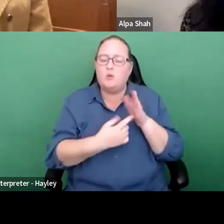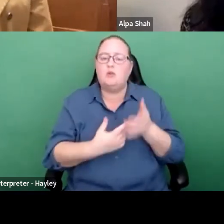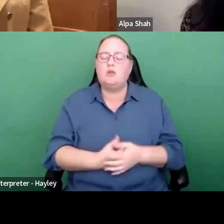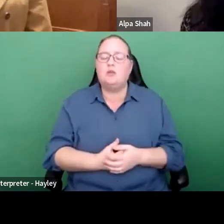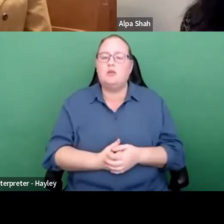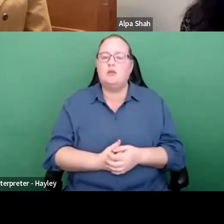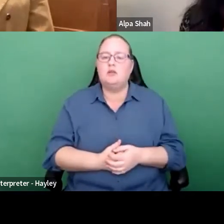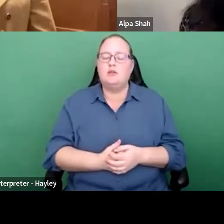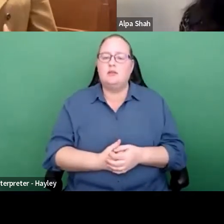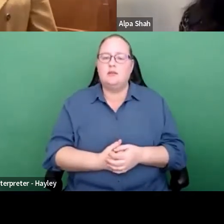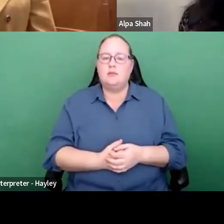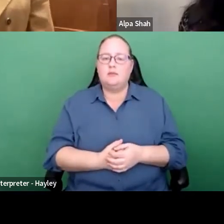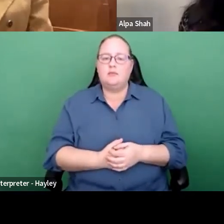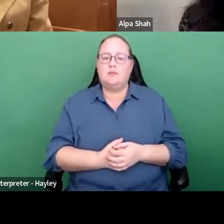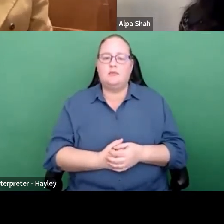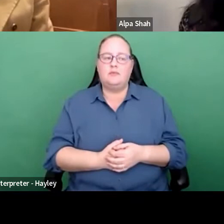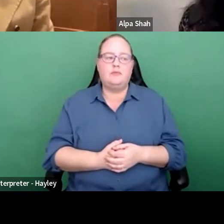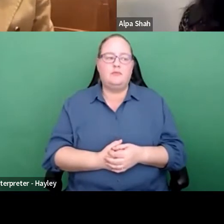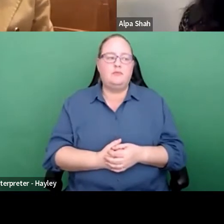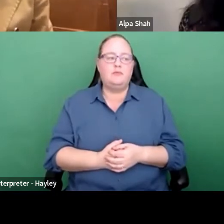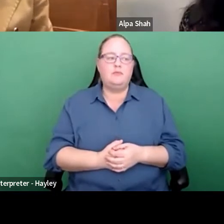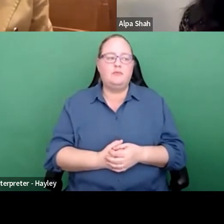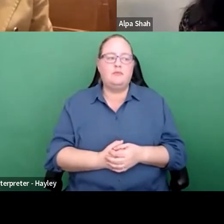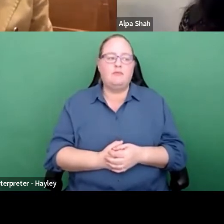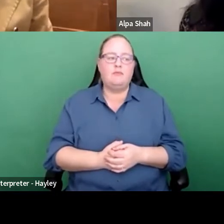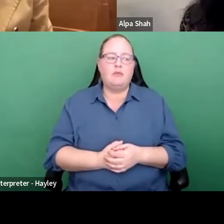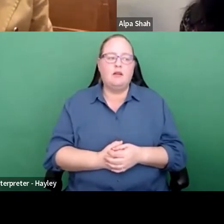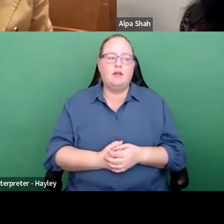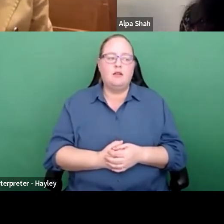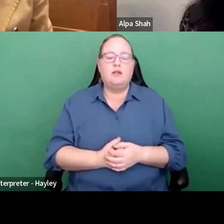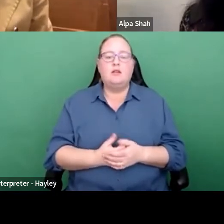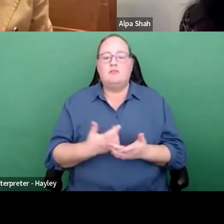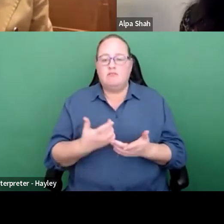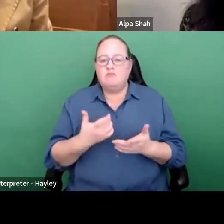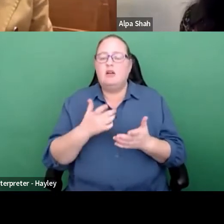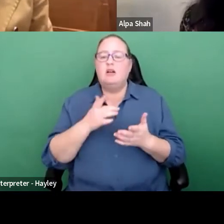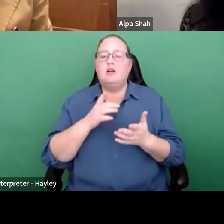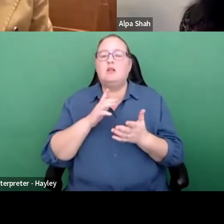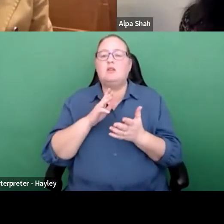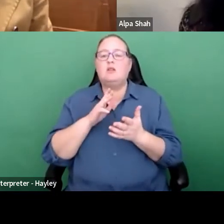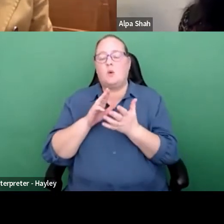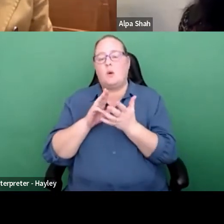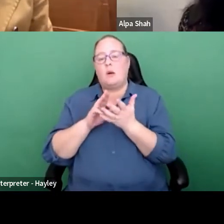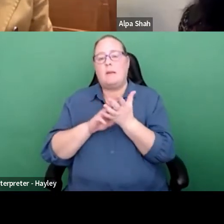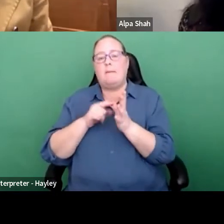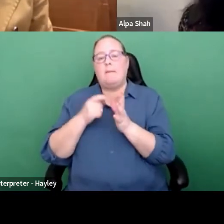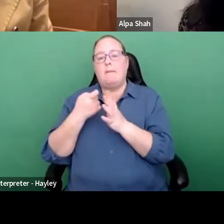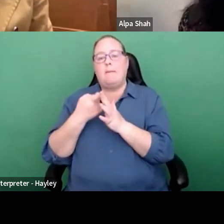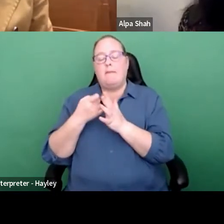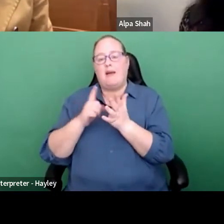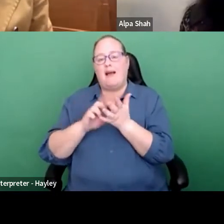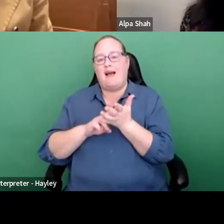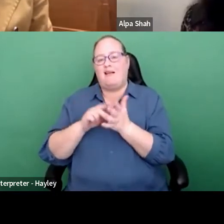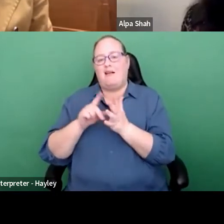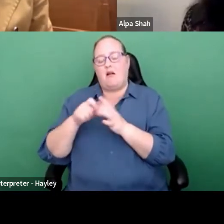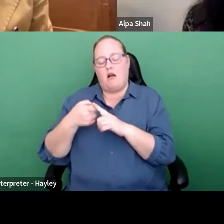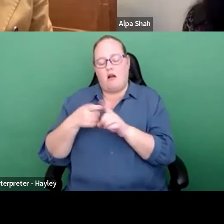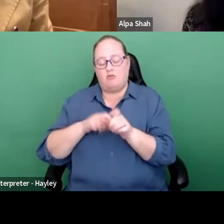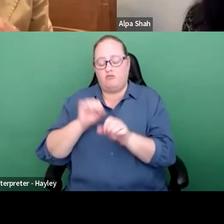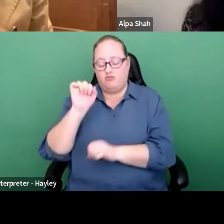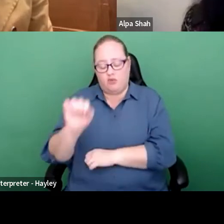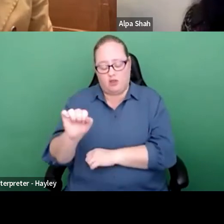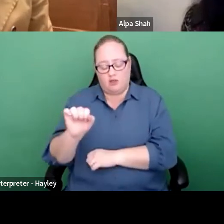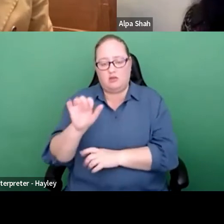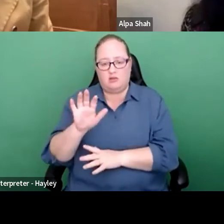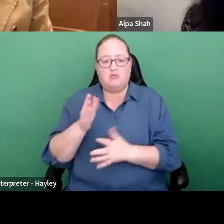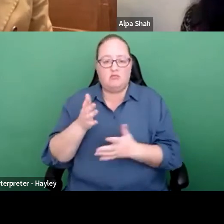simply. This is something, for example, that Mayanka rightly emphasized, and also something that we all wish that the